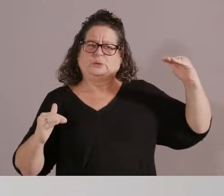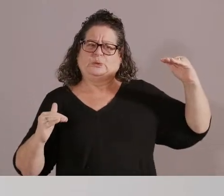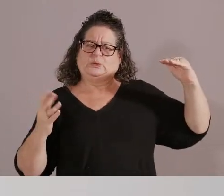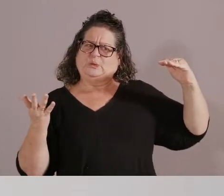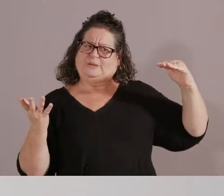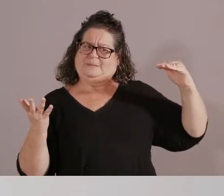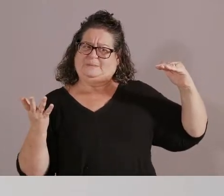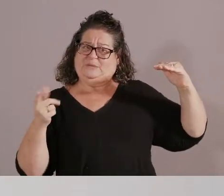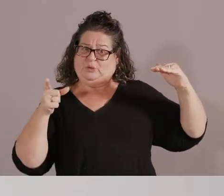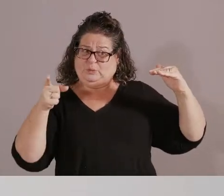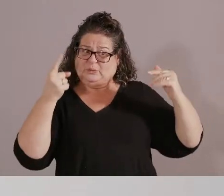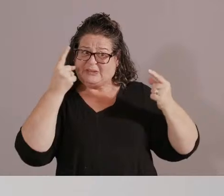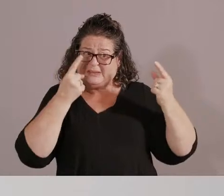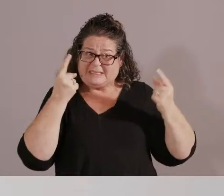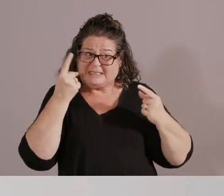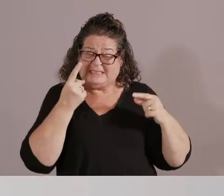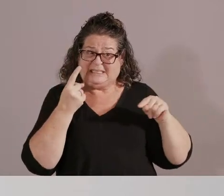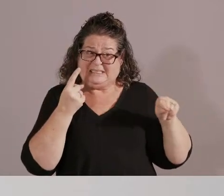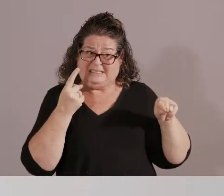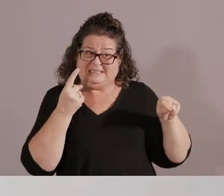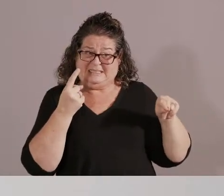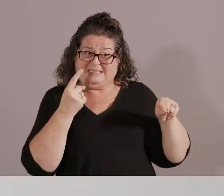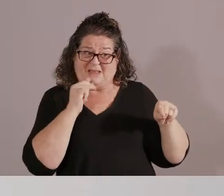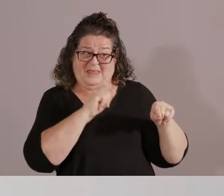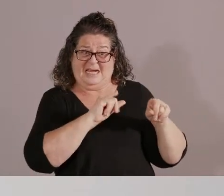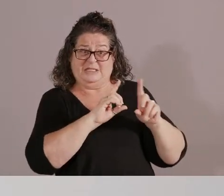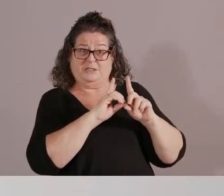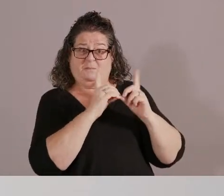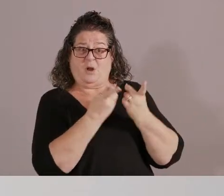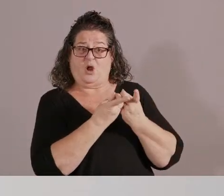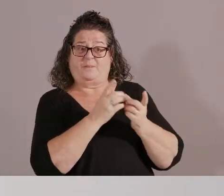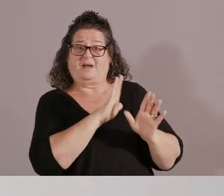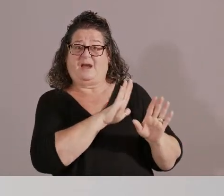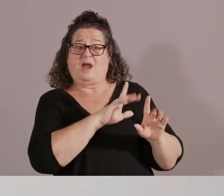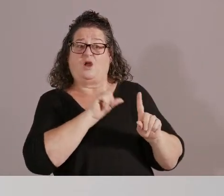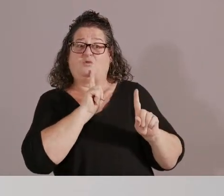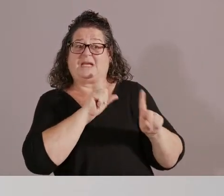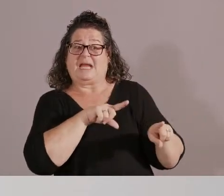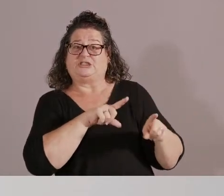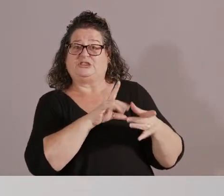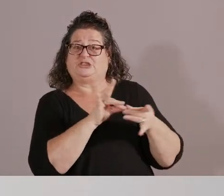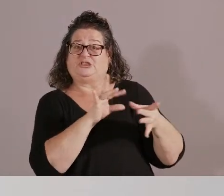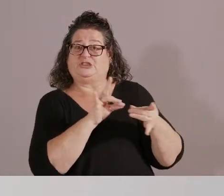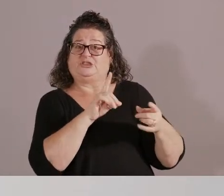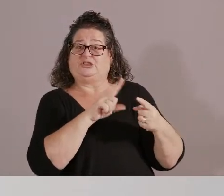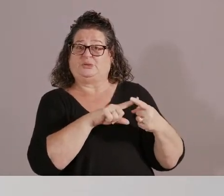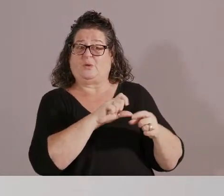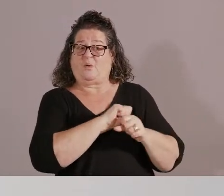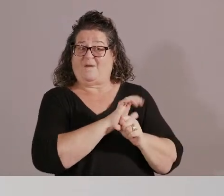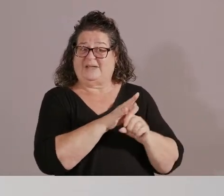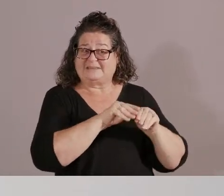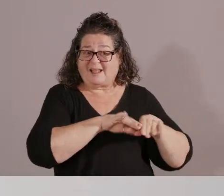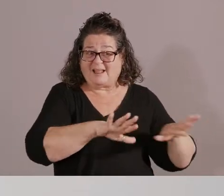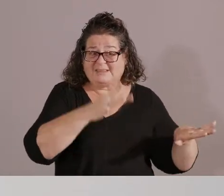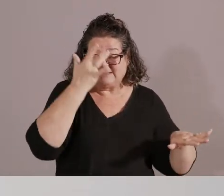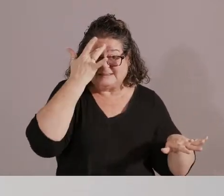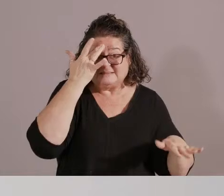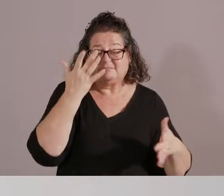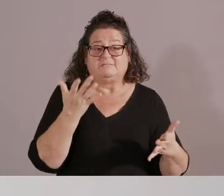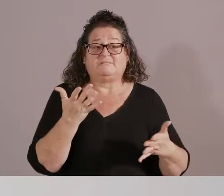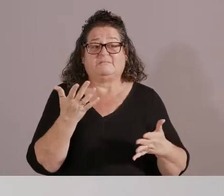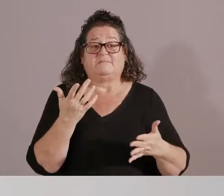the department's reaction to, to the virus, as well as specifically to the vaccination distribution, if there's